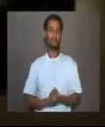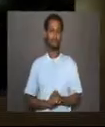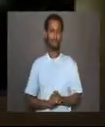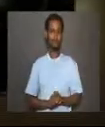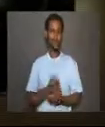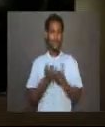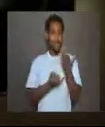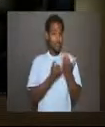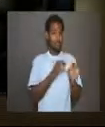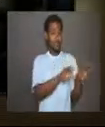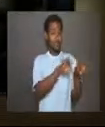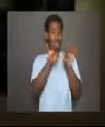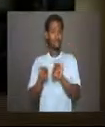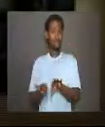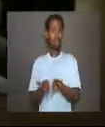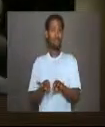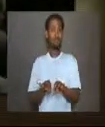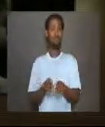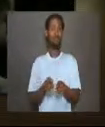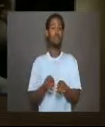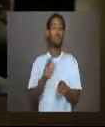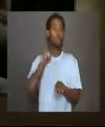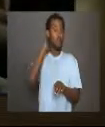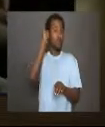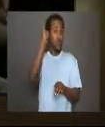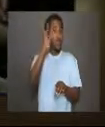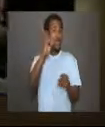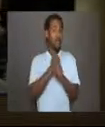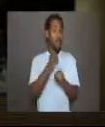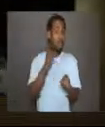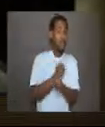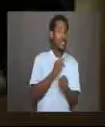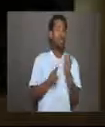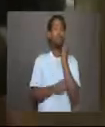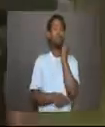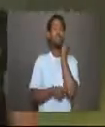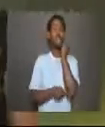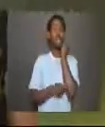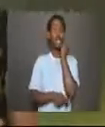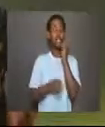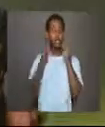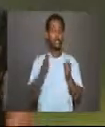These representatives will make political decisions and policies.